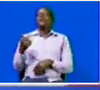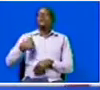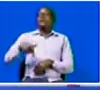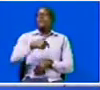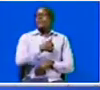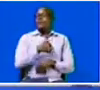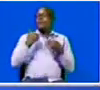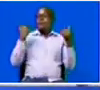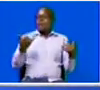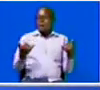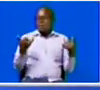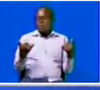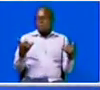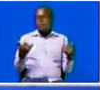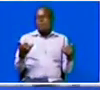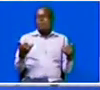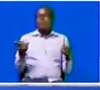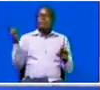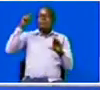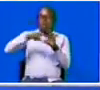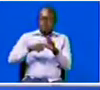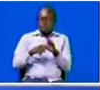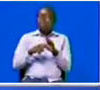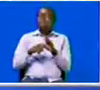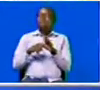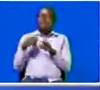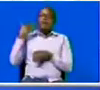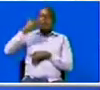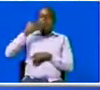Sisi sasa tumeingia kwa hiyo ligi ya mafuta.